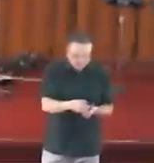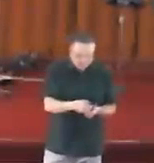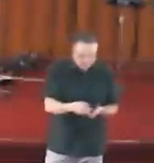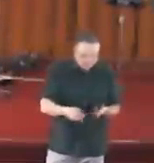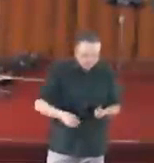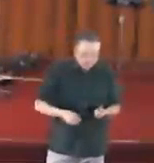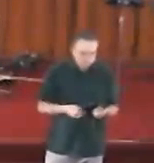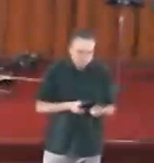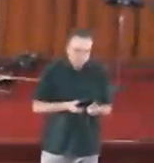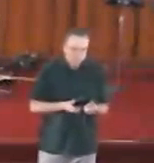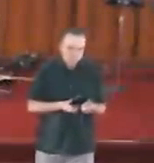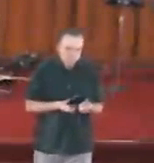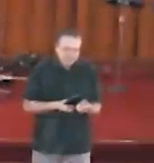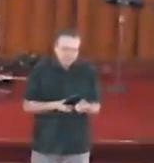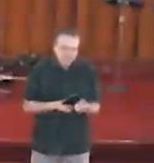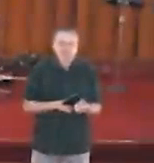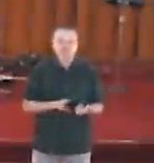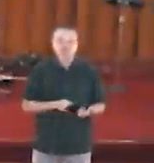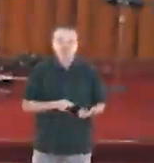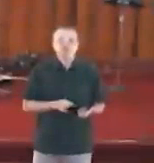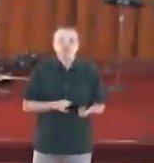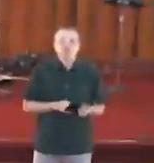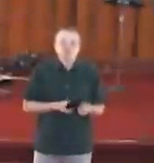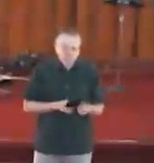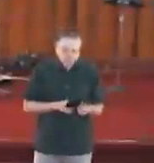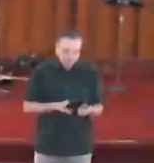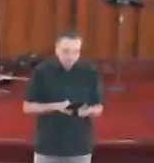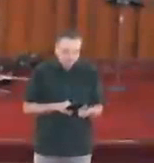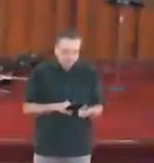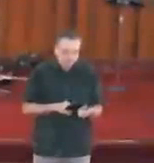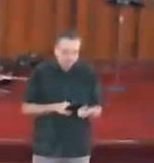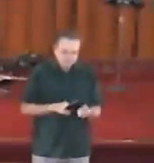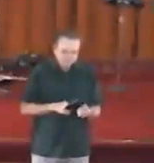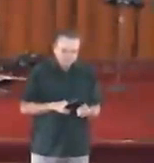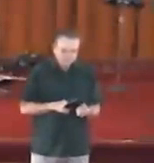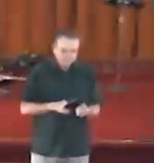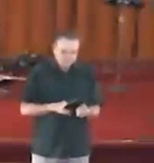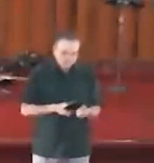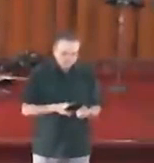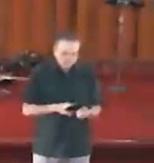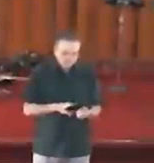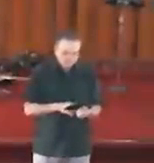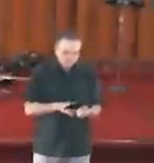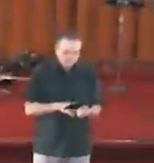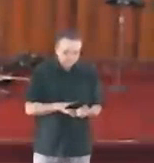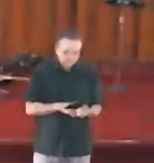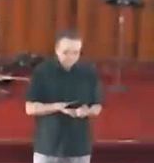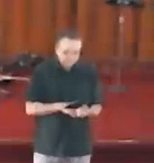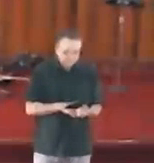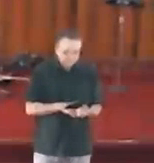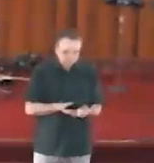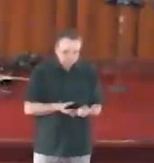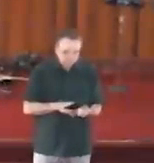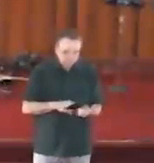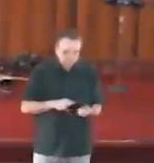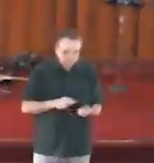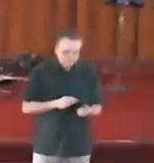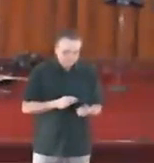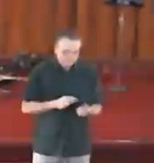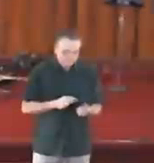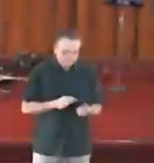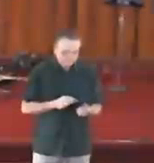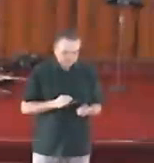y milagros por el poder del Espíritu de Dios. By what I have said and done, by the power